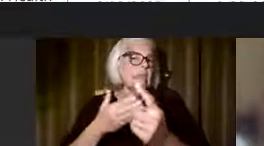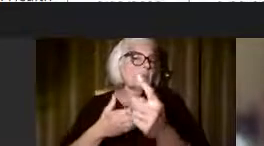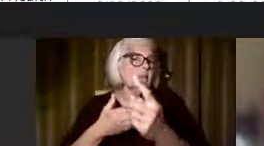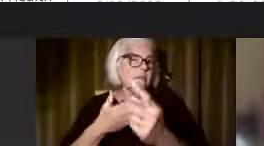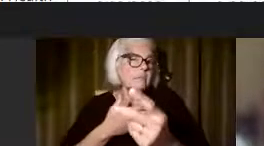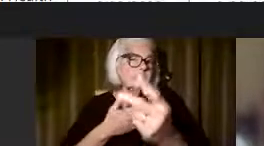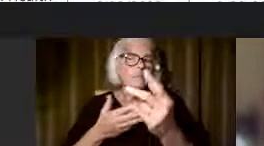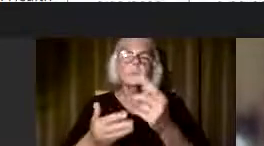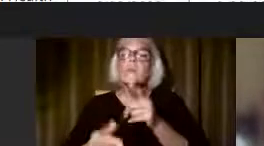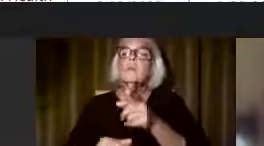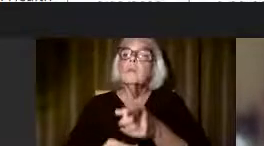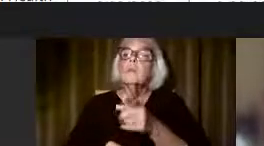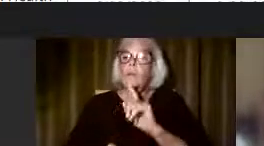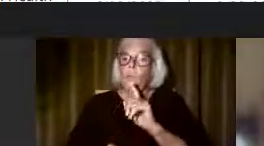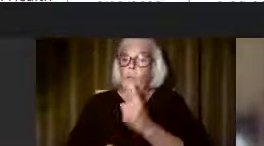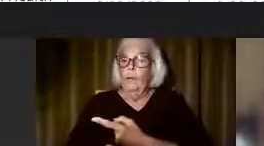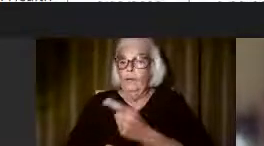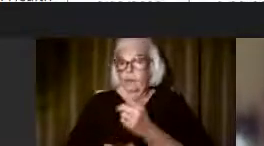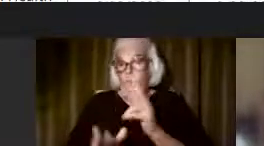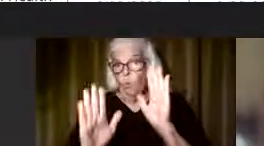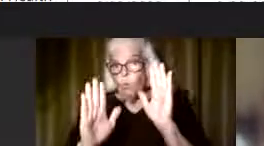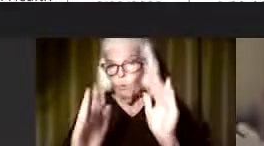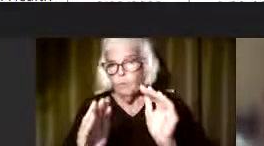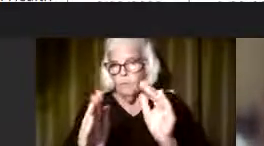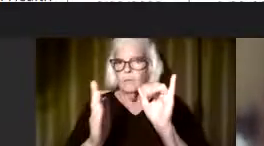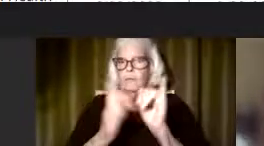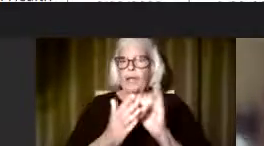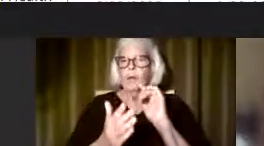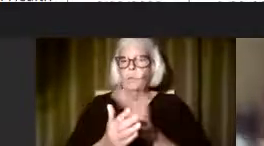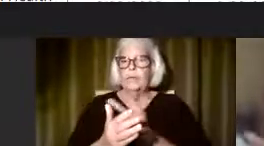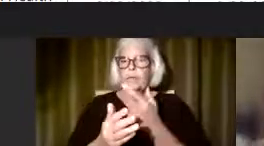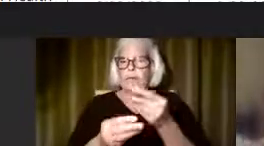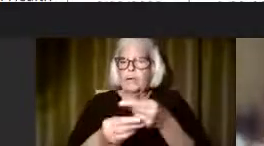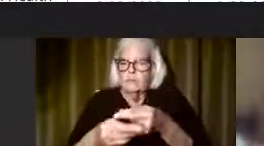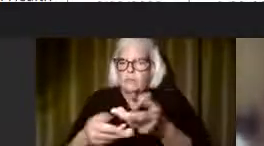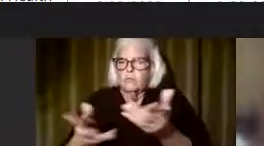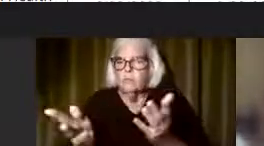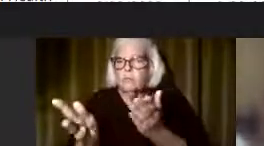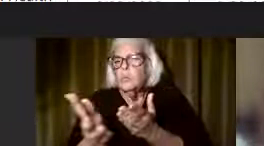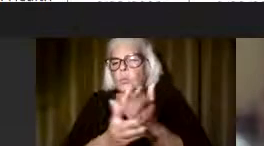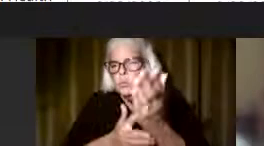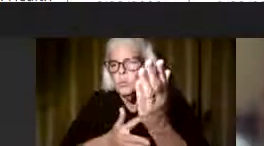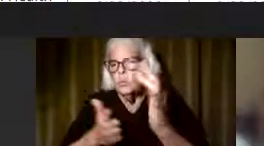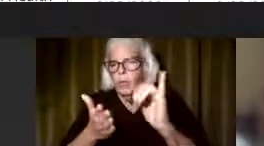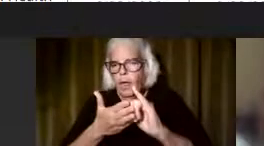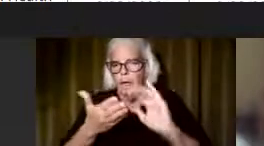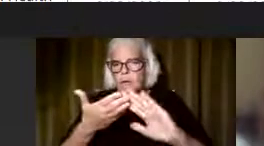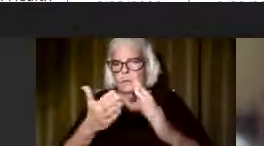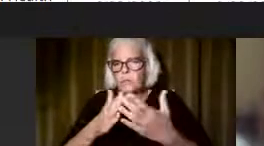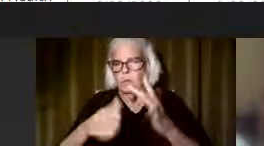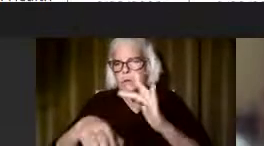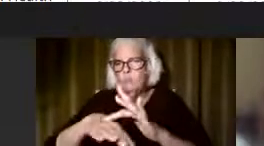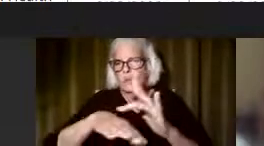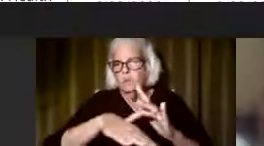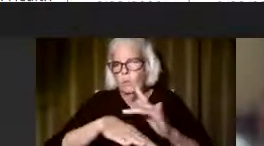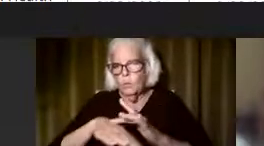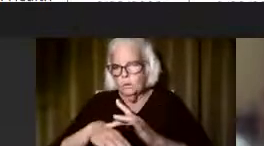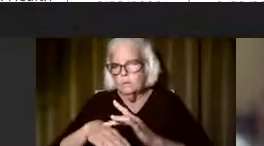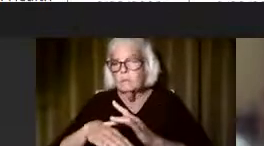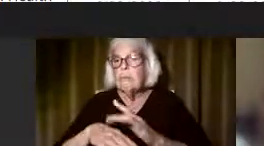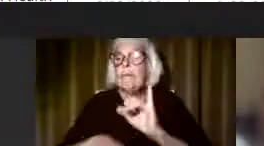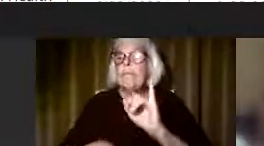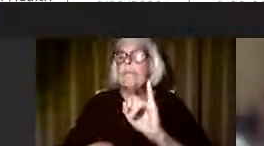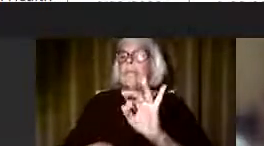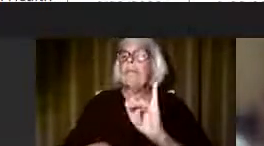then also just inform the general public of that these sites are offering these tests for